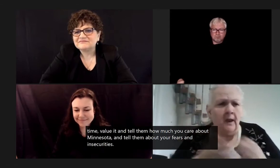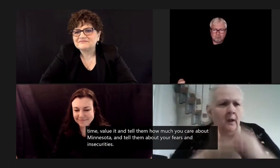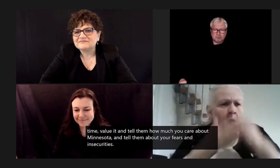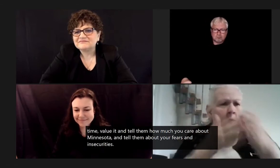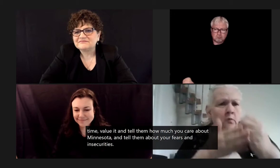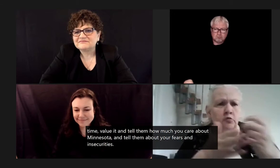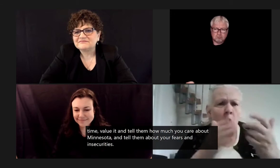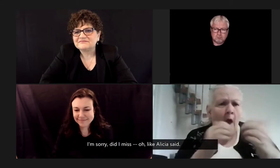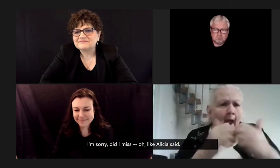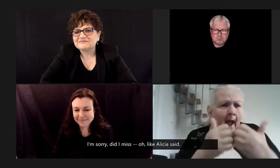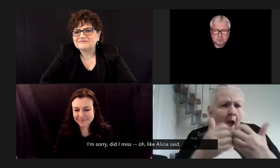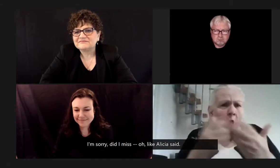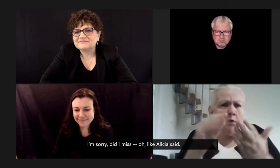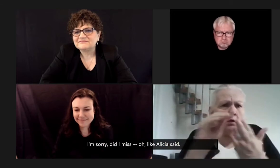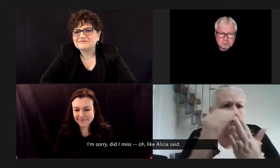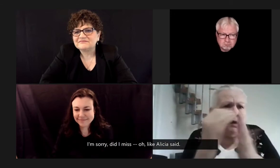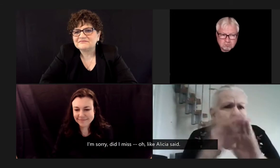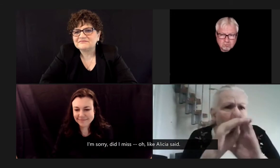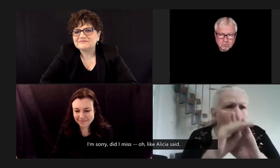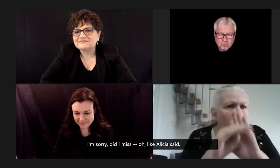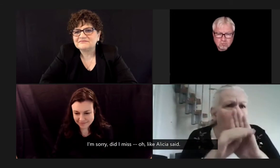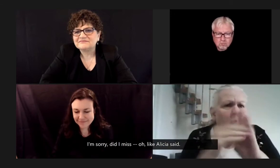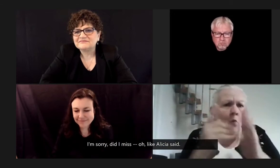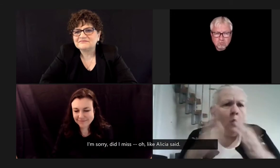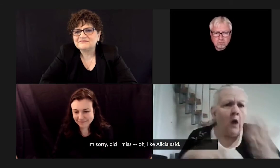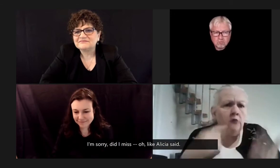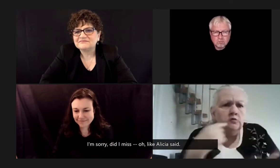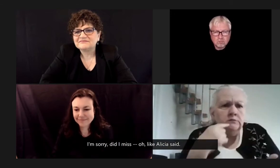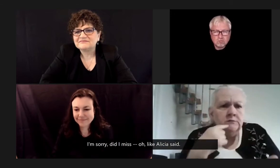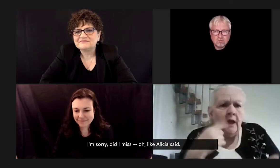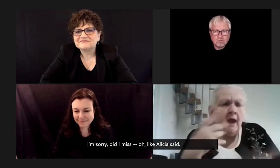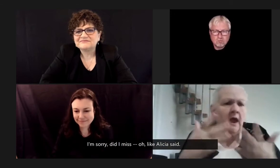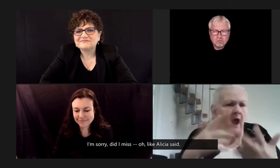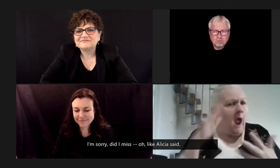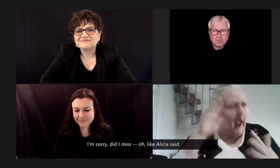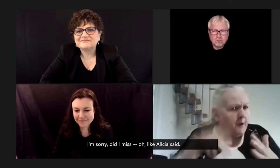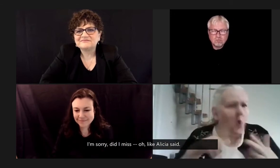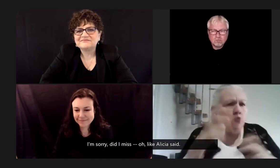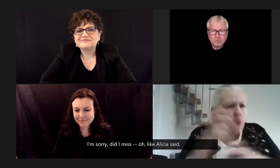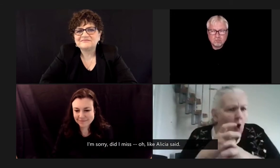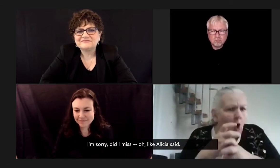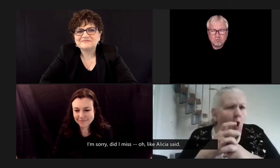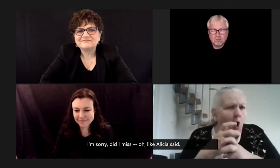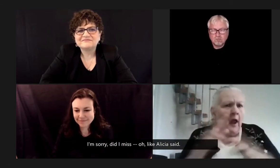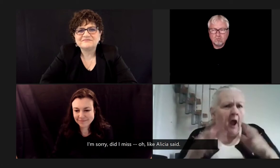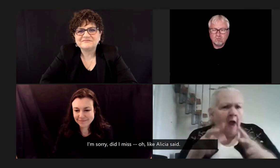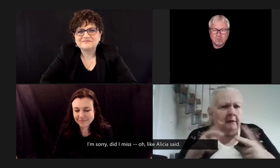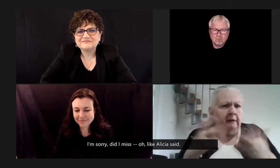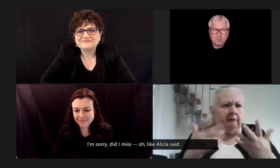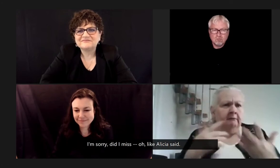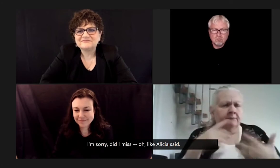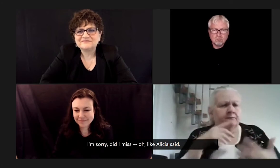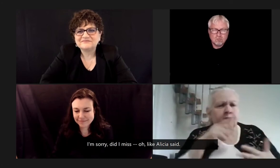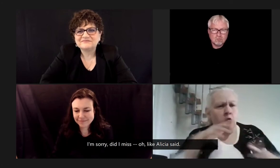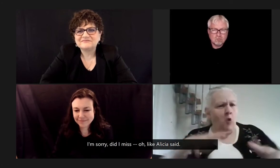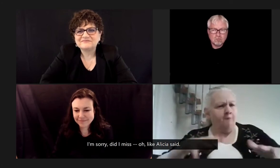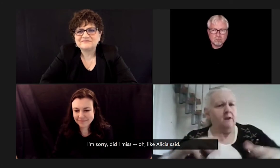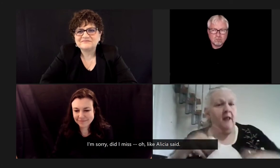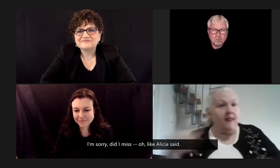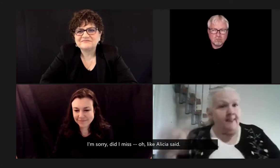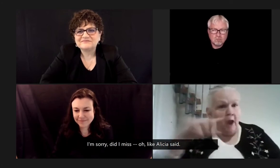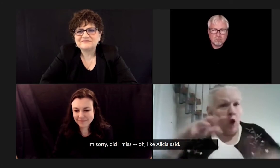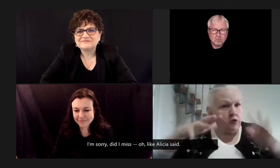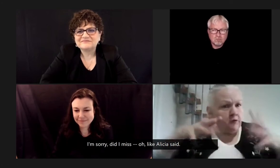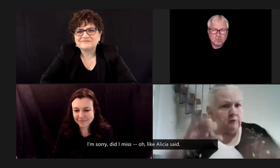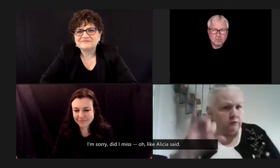And Joshua said, and Darlene Zangara said, make a list of what they say and what they're saying now. I know it may